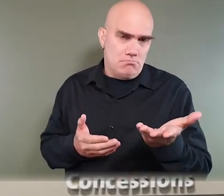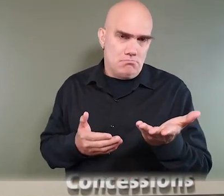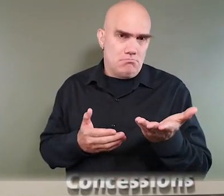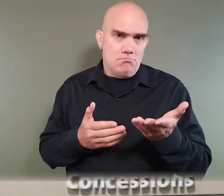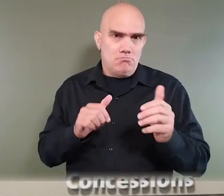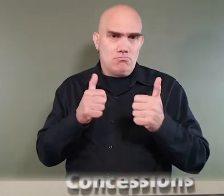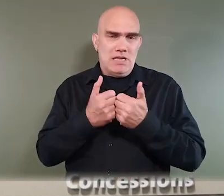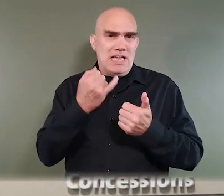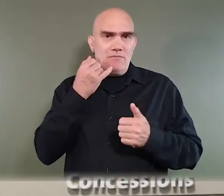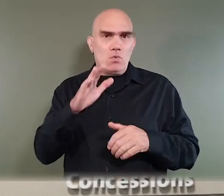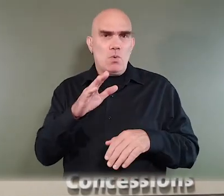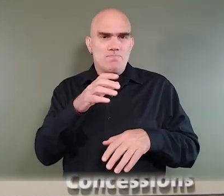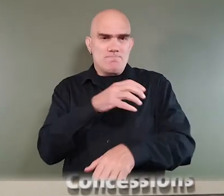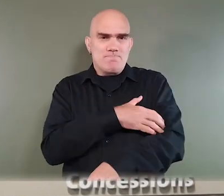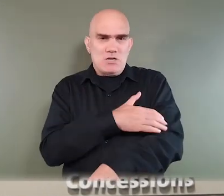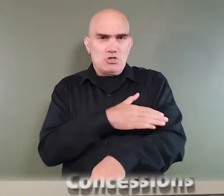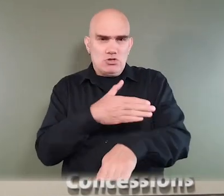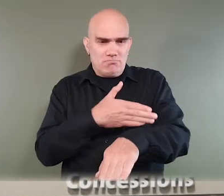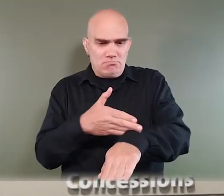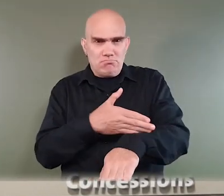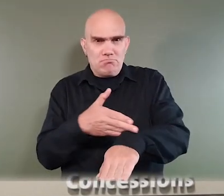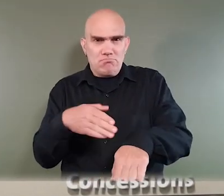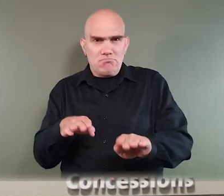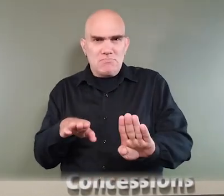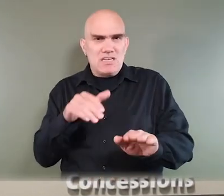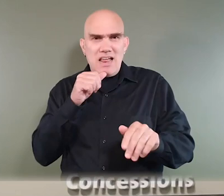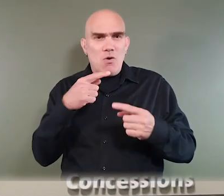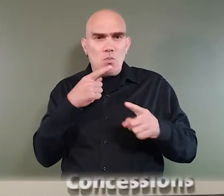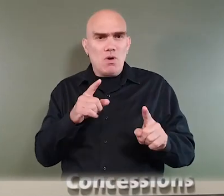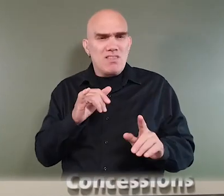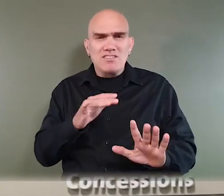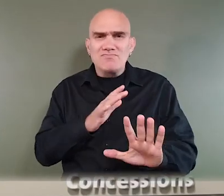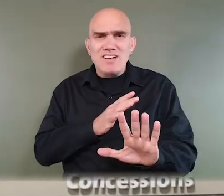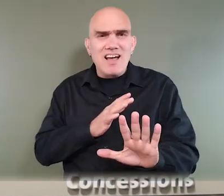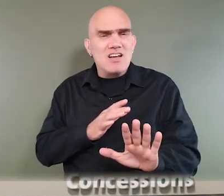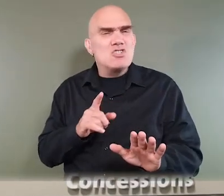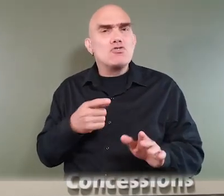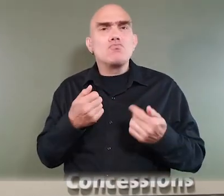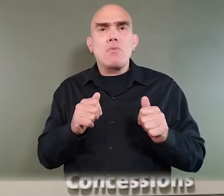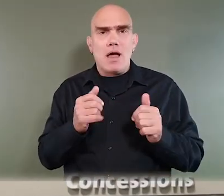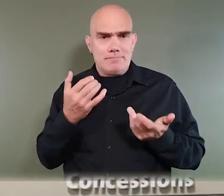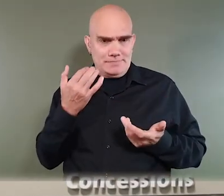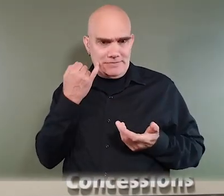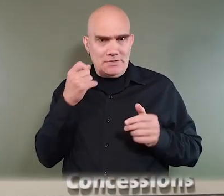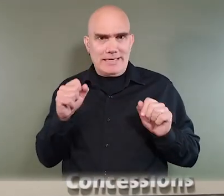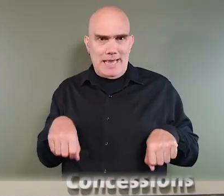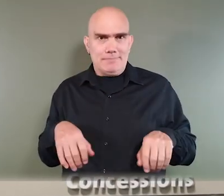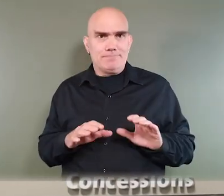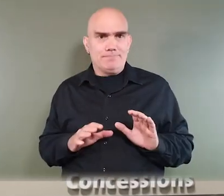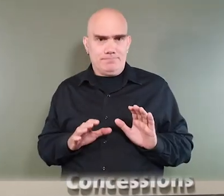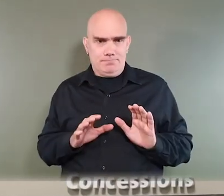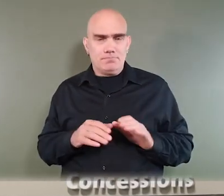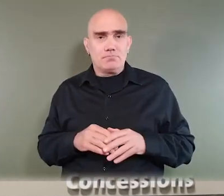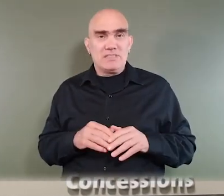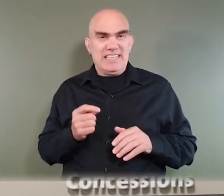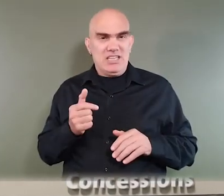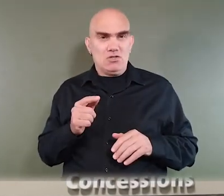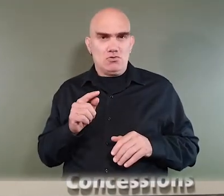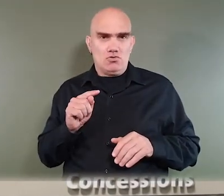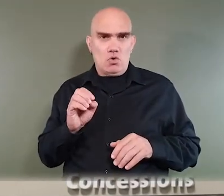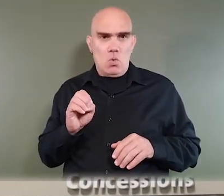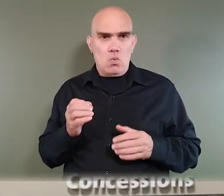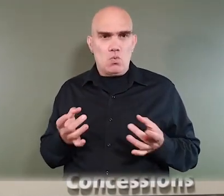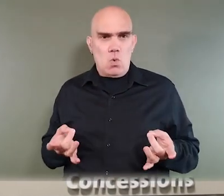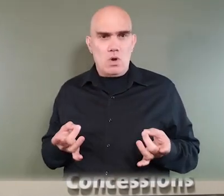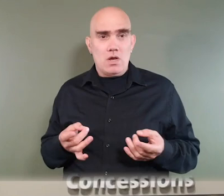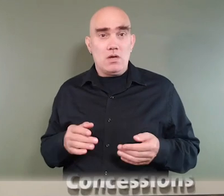aren't working well, and that's okay. Just a little toga, little toe yoga. Heels up, and then toes